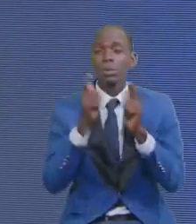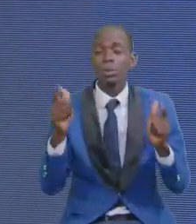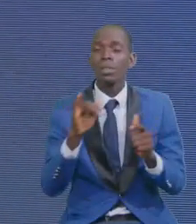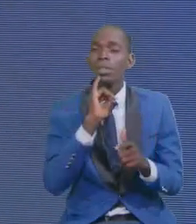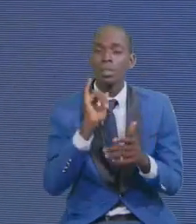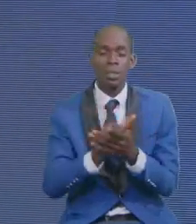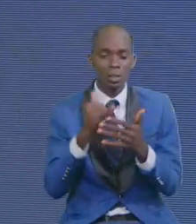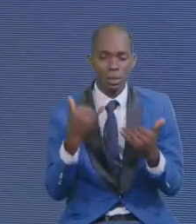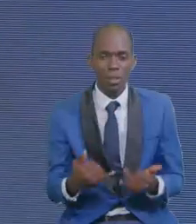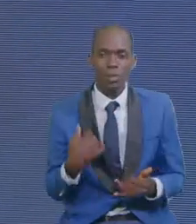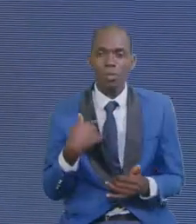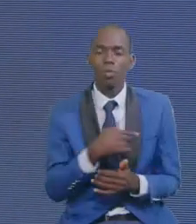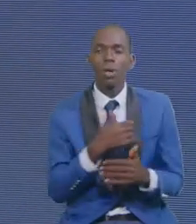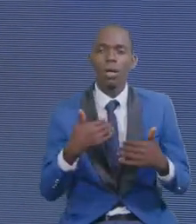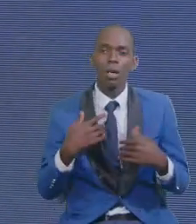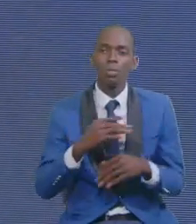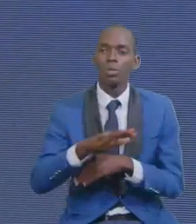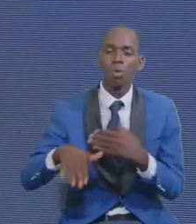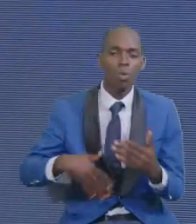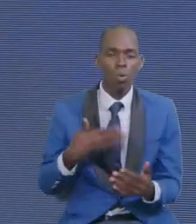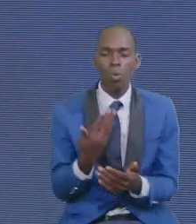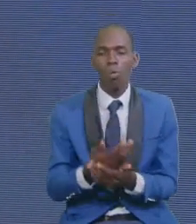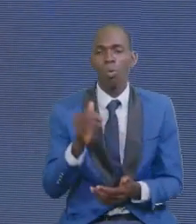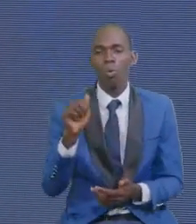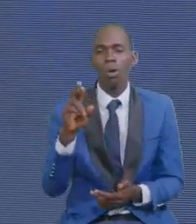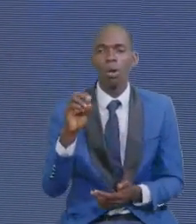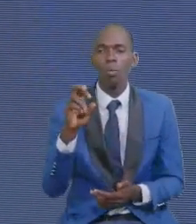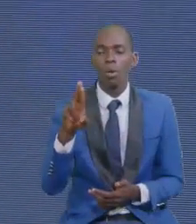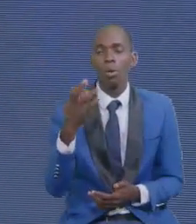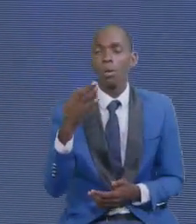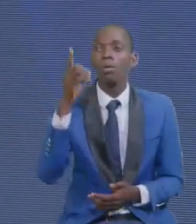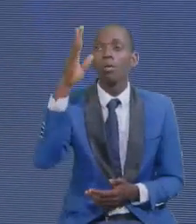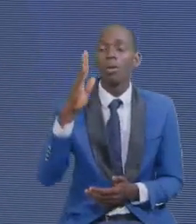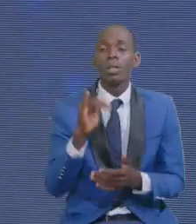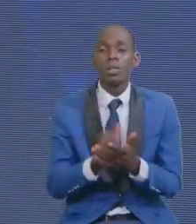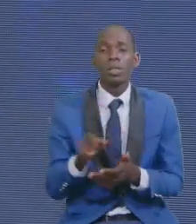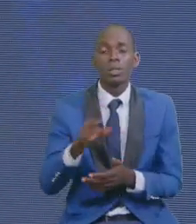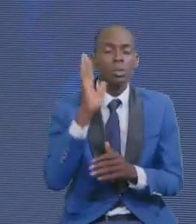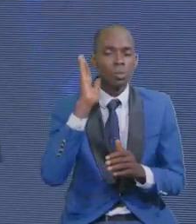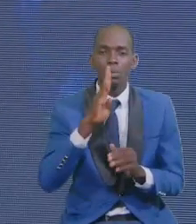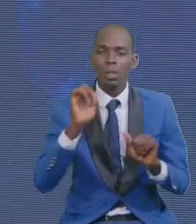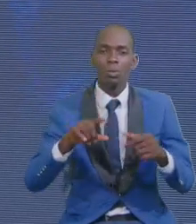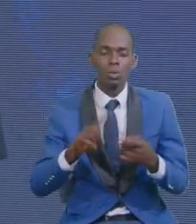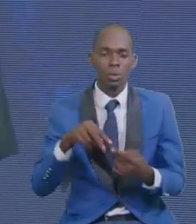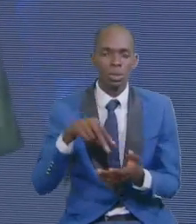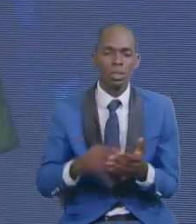we put on the whole armor of God, that ye may be able to stand against the wiles of the